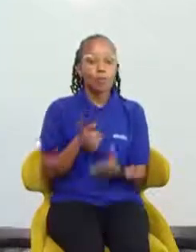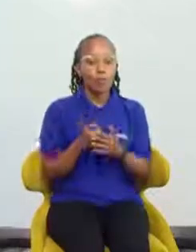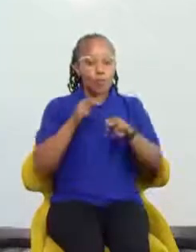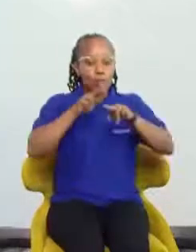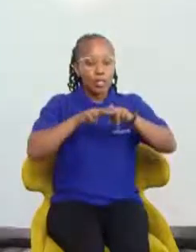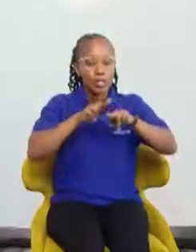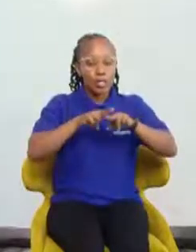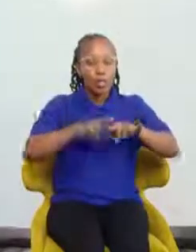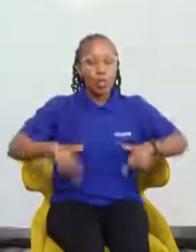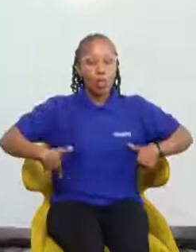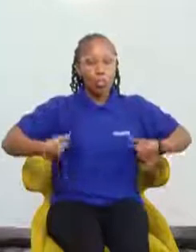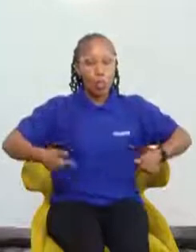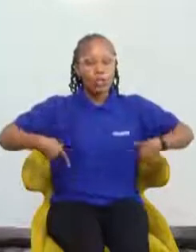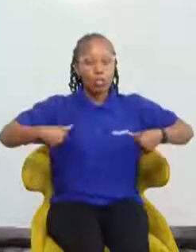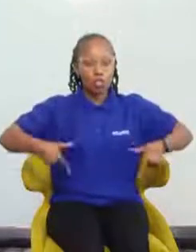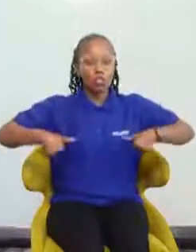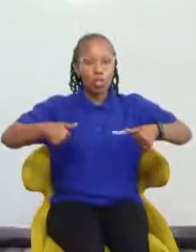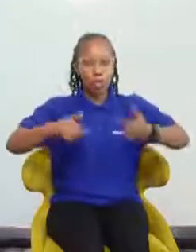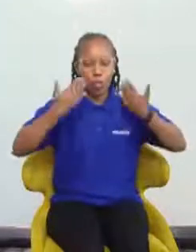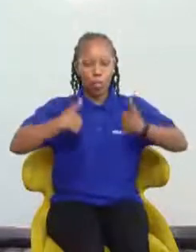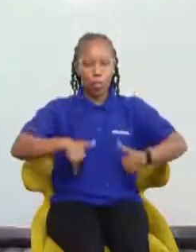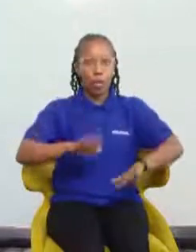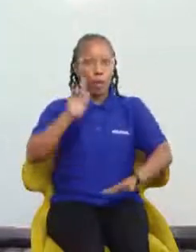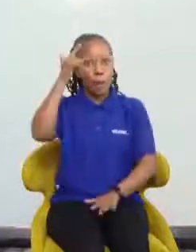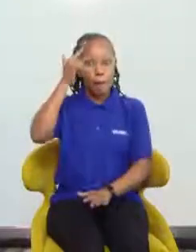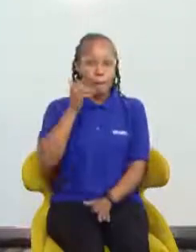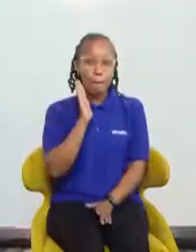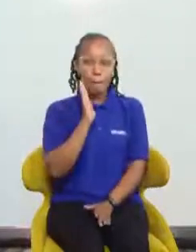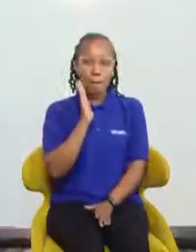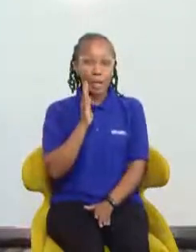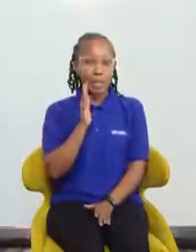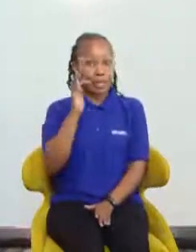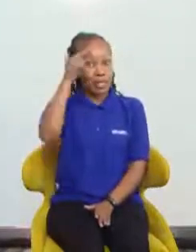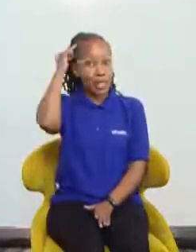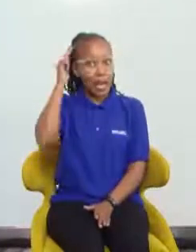sitting in a wheelchair, and I'm wearing a dark blue jacket with